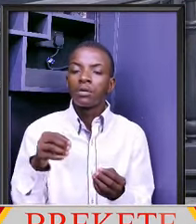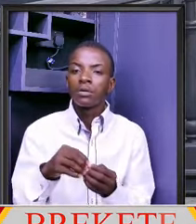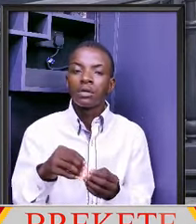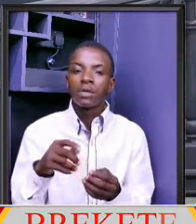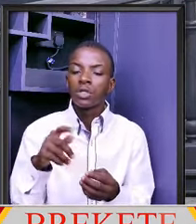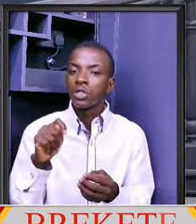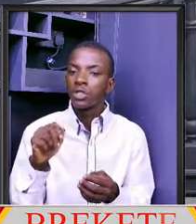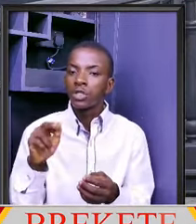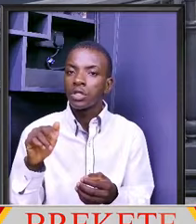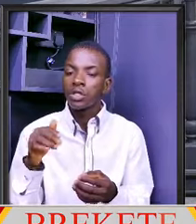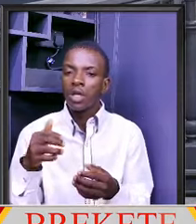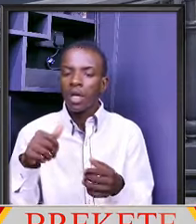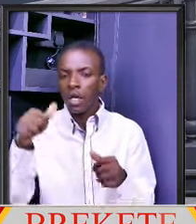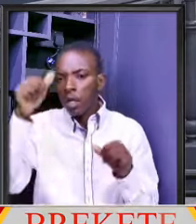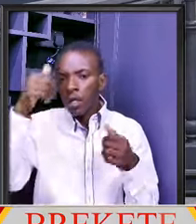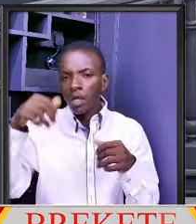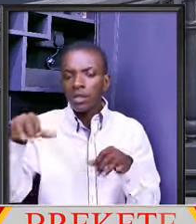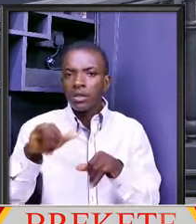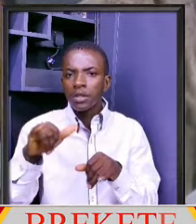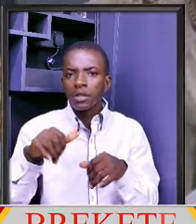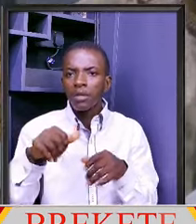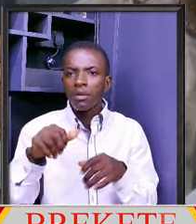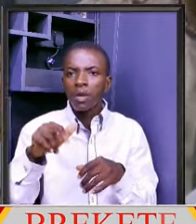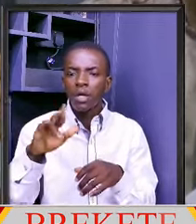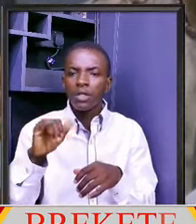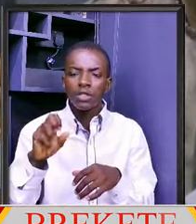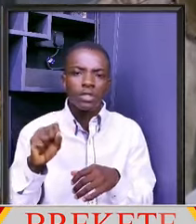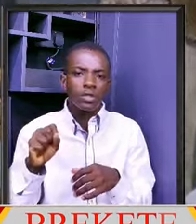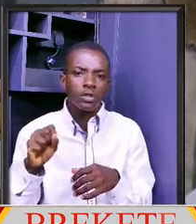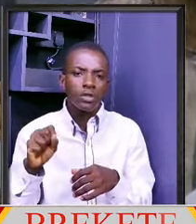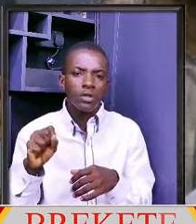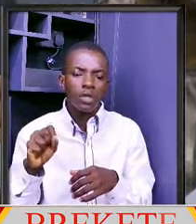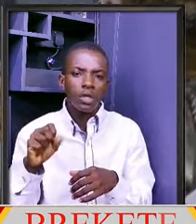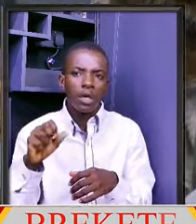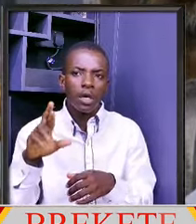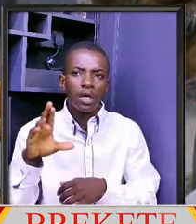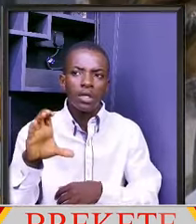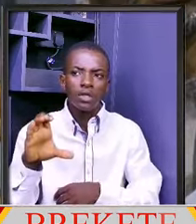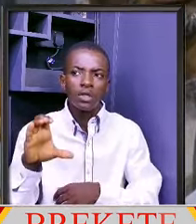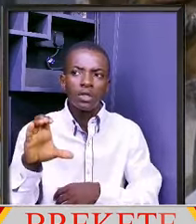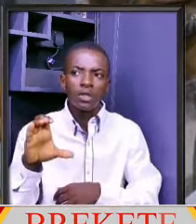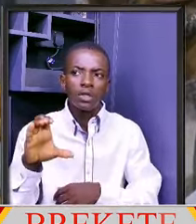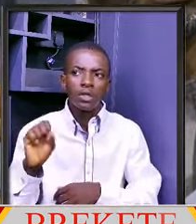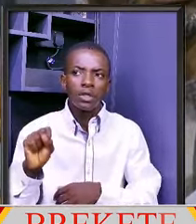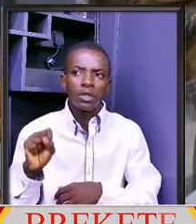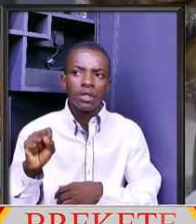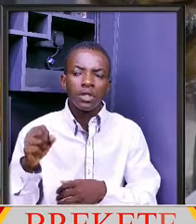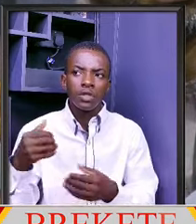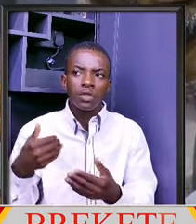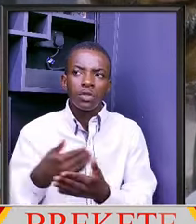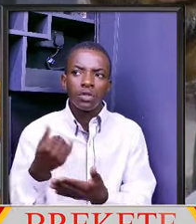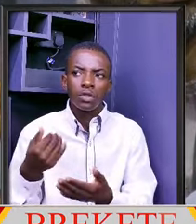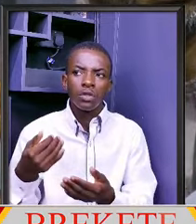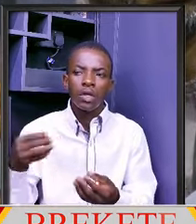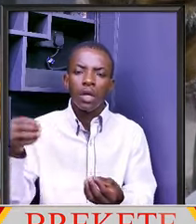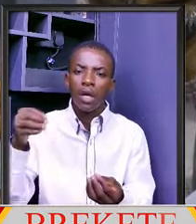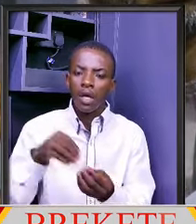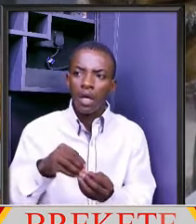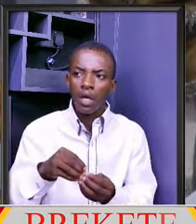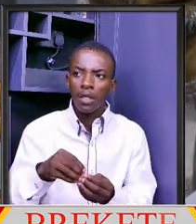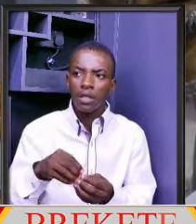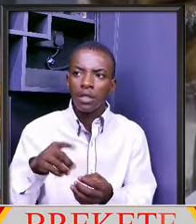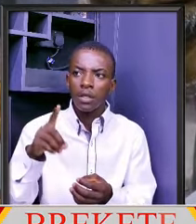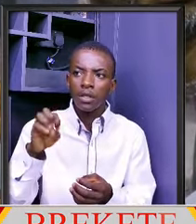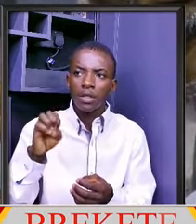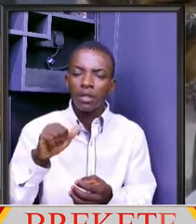But the same and the same, yes. The same RC number. Yes, sir. And he have share another one new again. Yes. He has had the